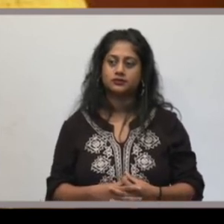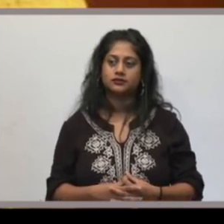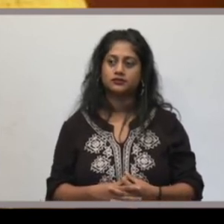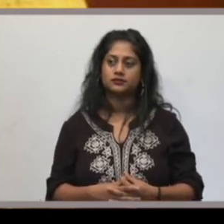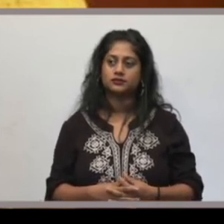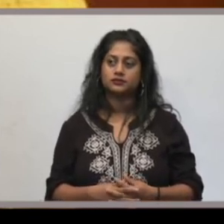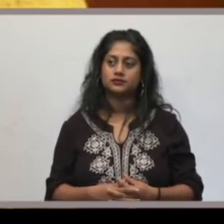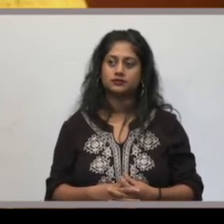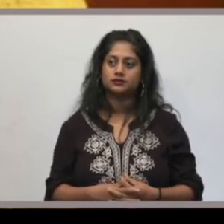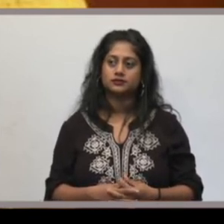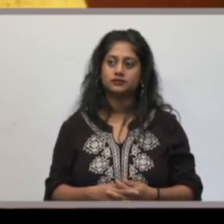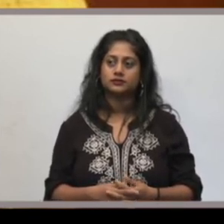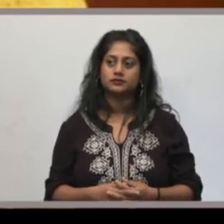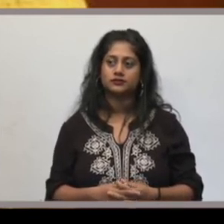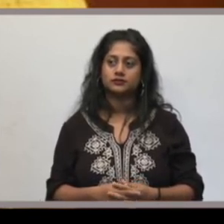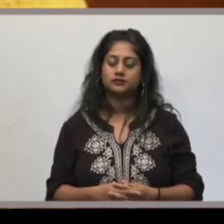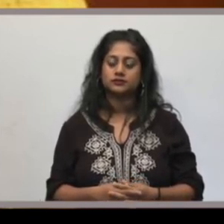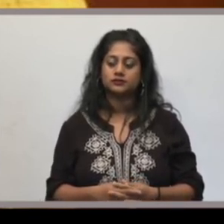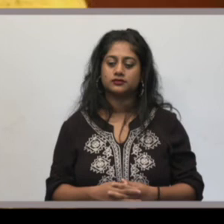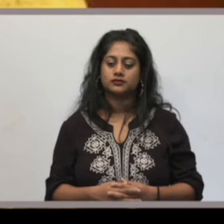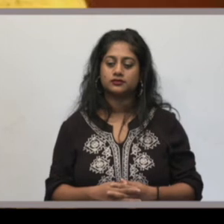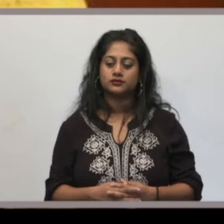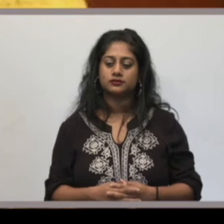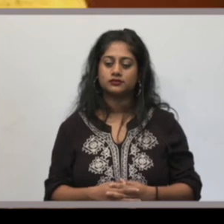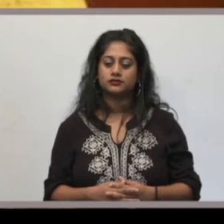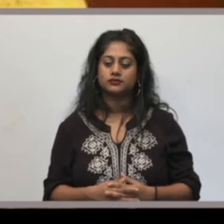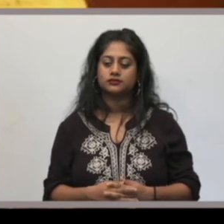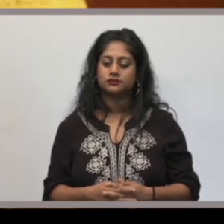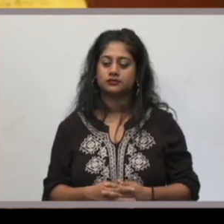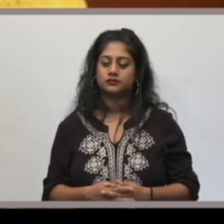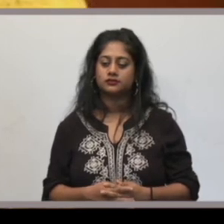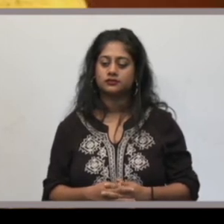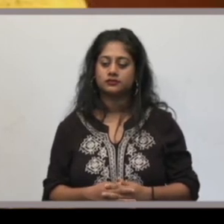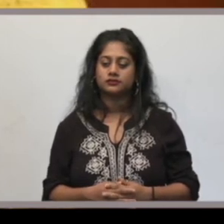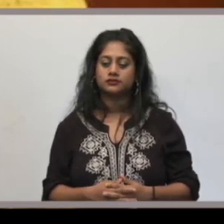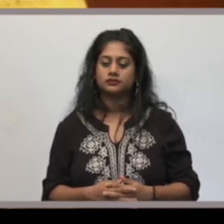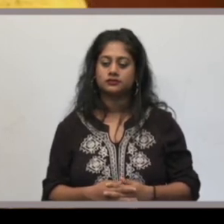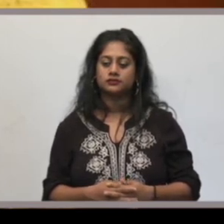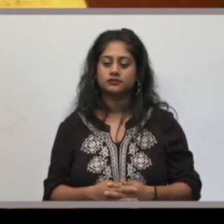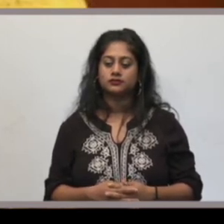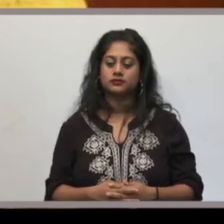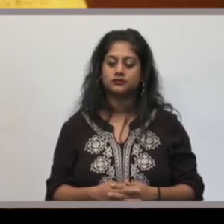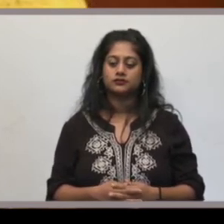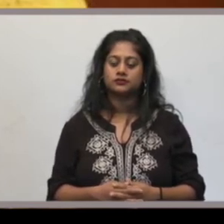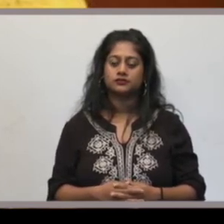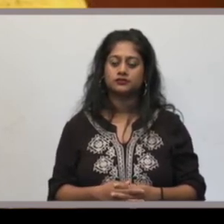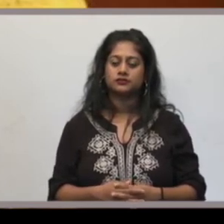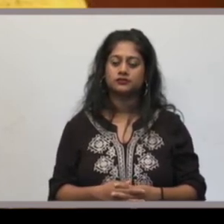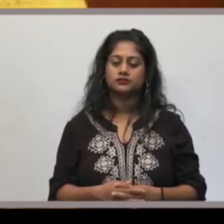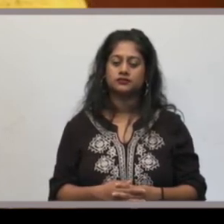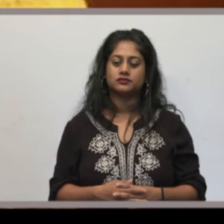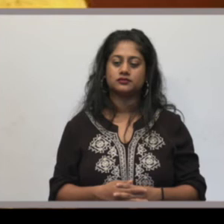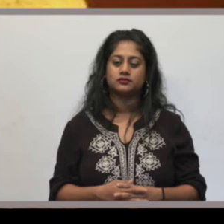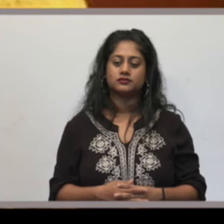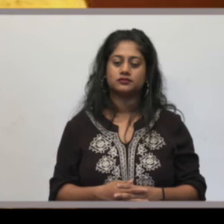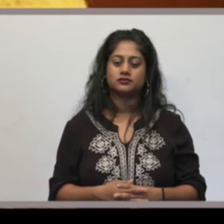heaven. I invite you to invite Jesus Christ into your life. Not because you're going to die tonight, because you're